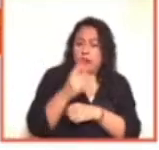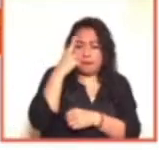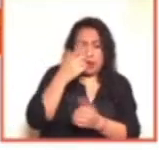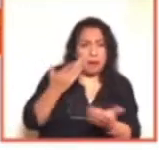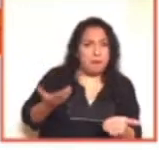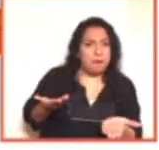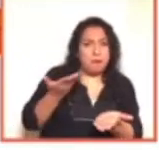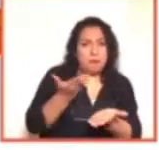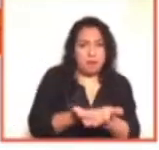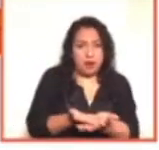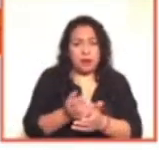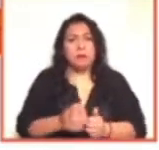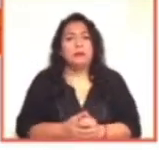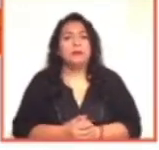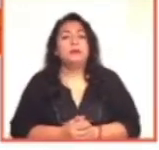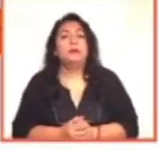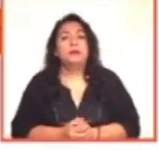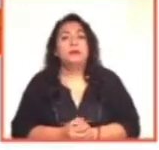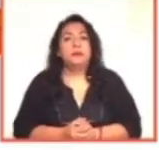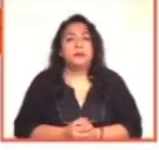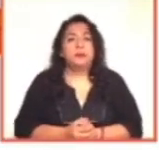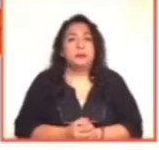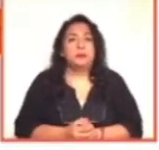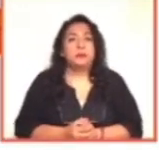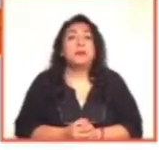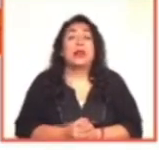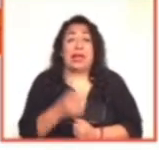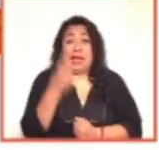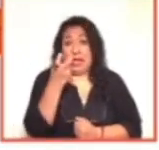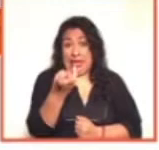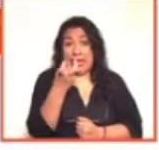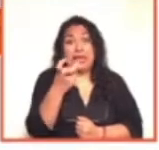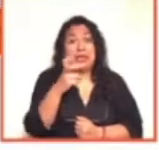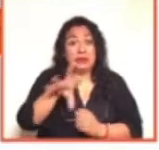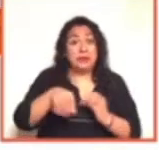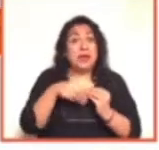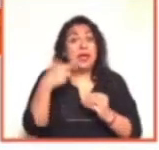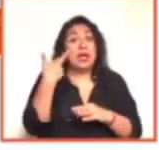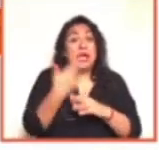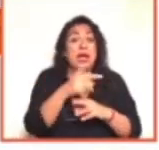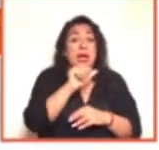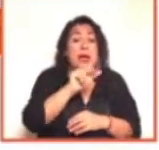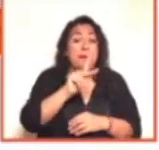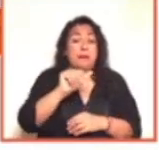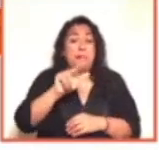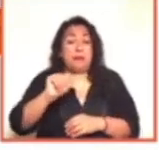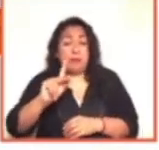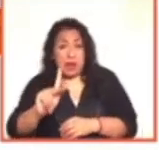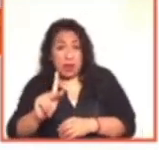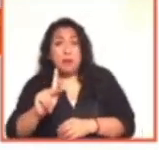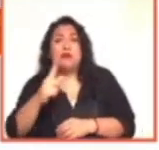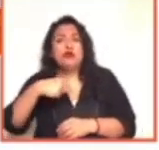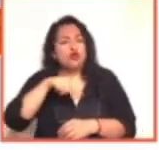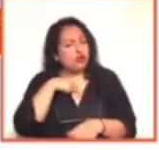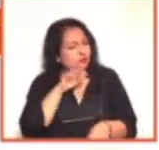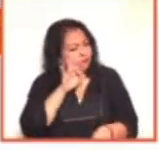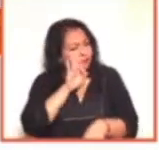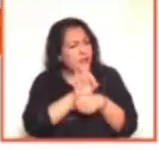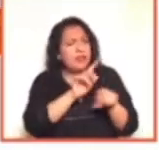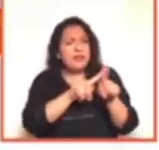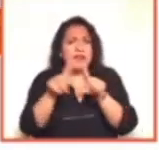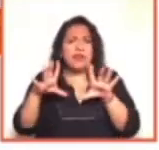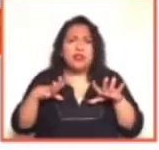and the strength to speak up. And that's part of APAP's role. We've been advocating with